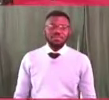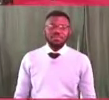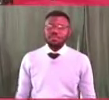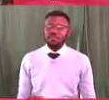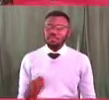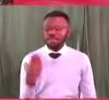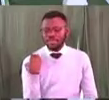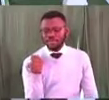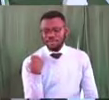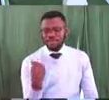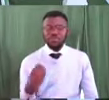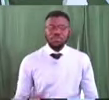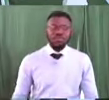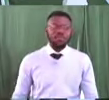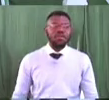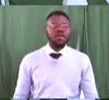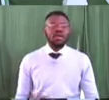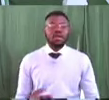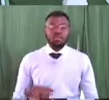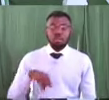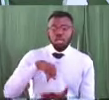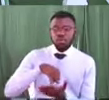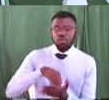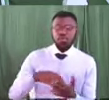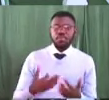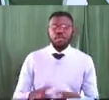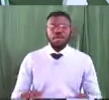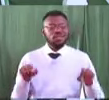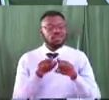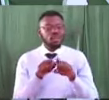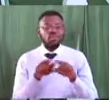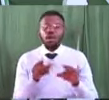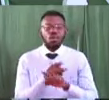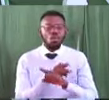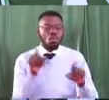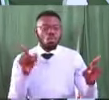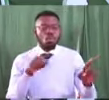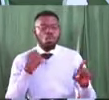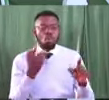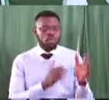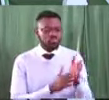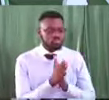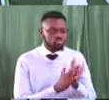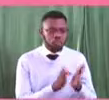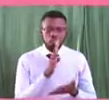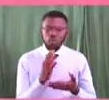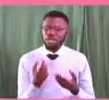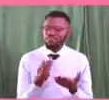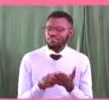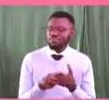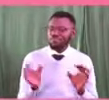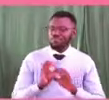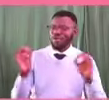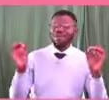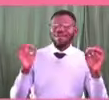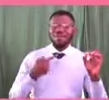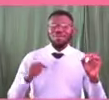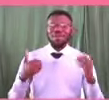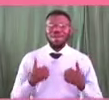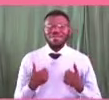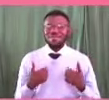Recently, we included, even for those who do not want to borrow any money, we included a component in the